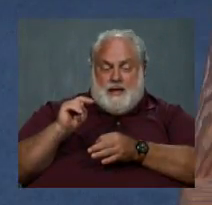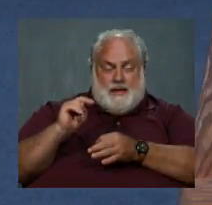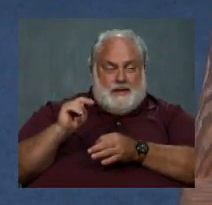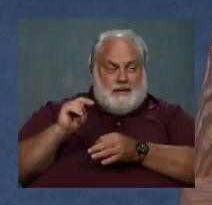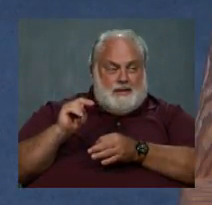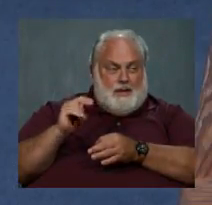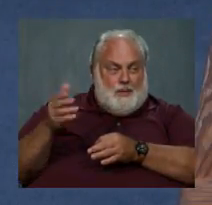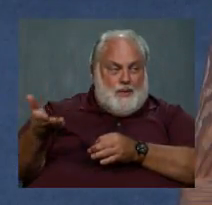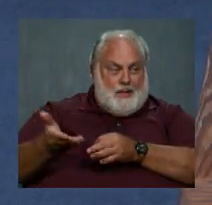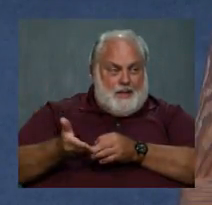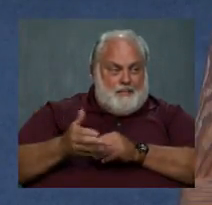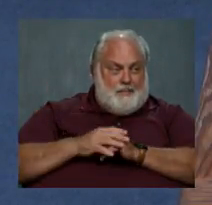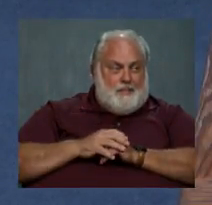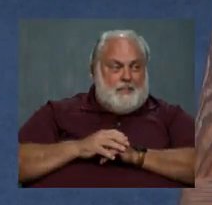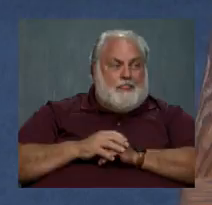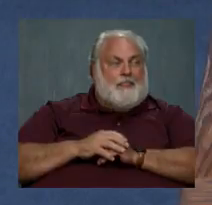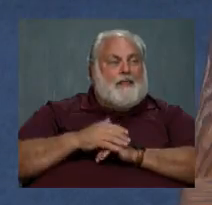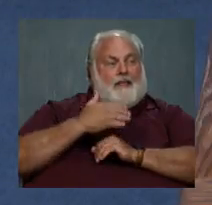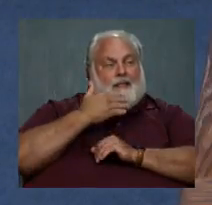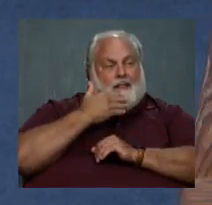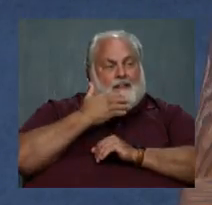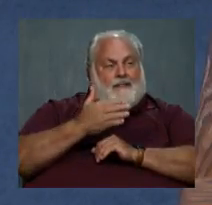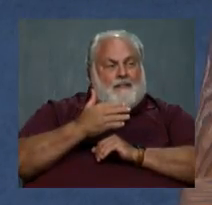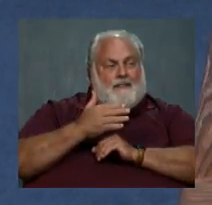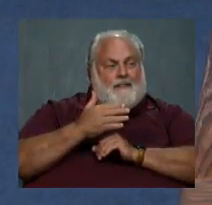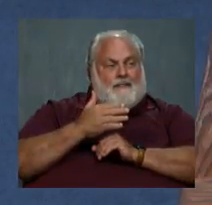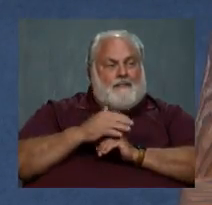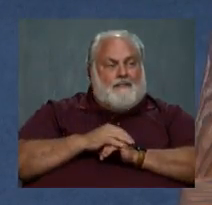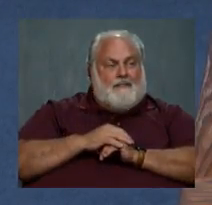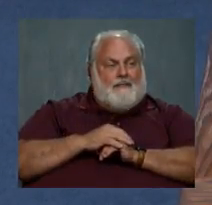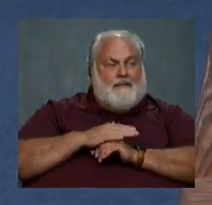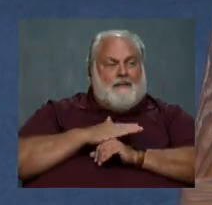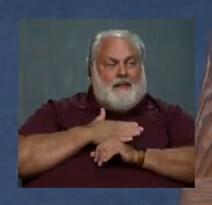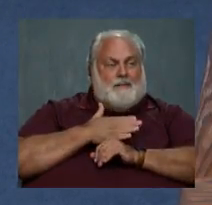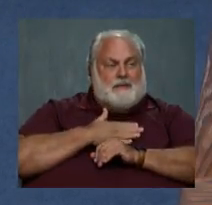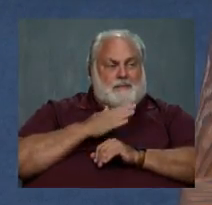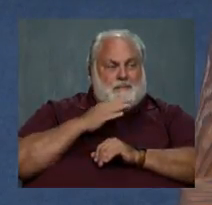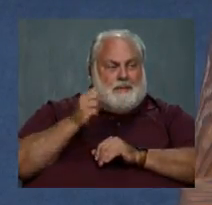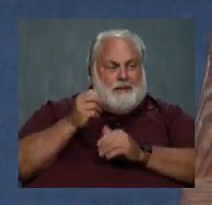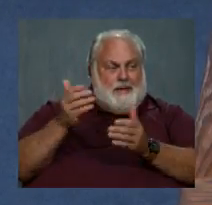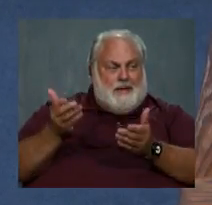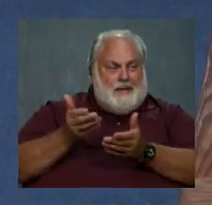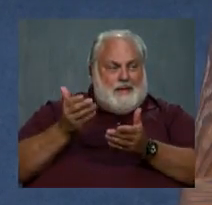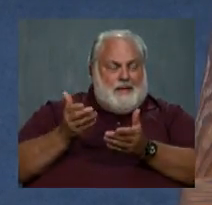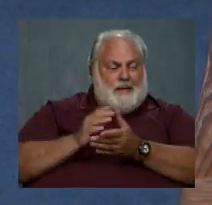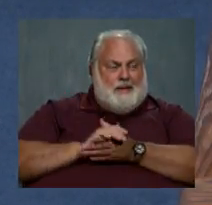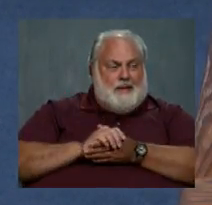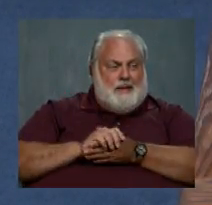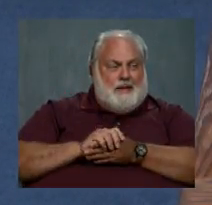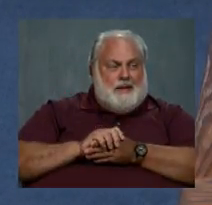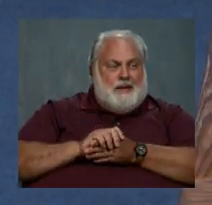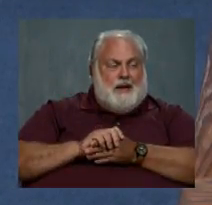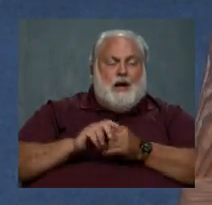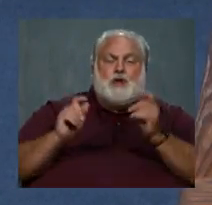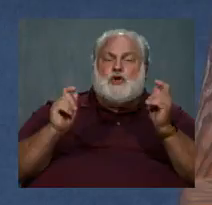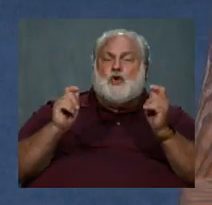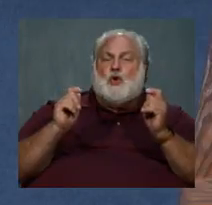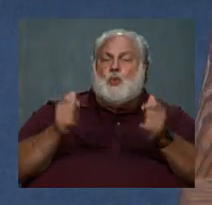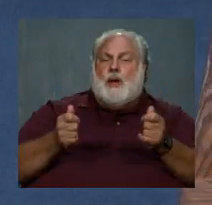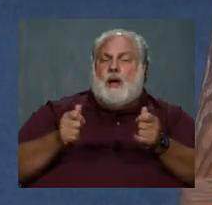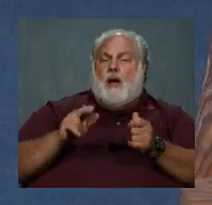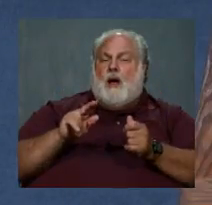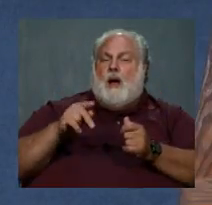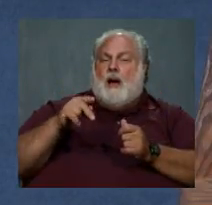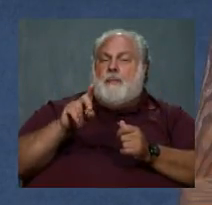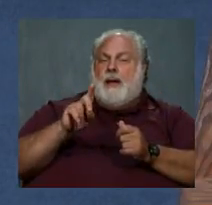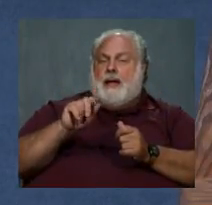you, Mayor, Vice Mayor, directors. I'm happy to be here again, so it's good to see you all. Wanted to give a quick update